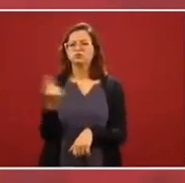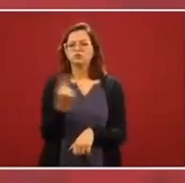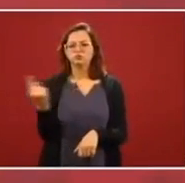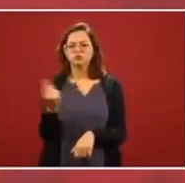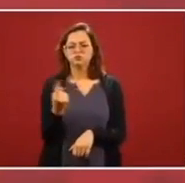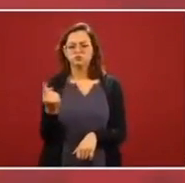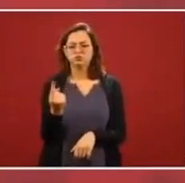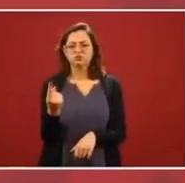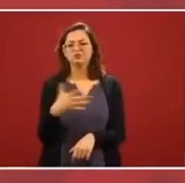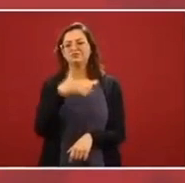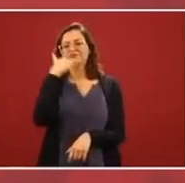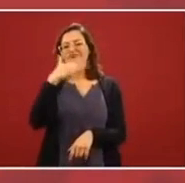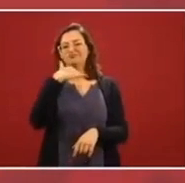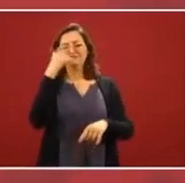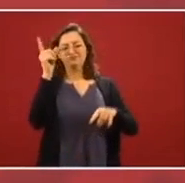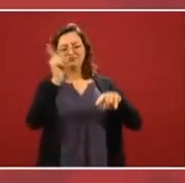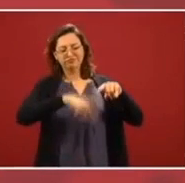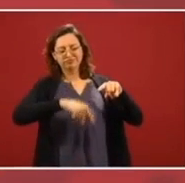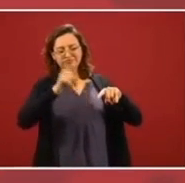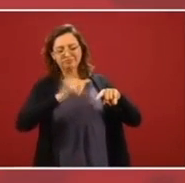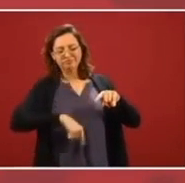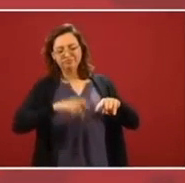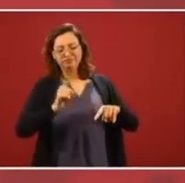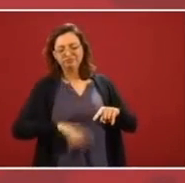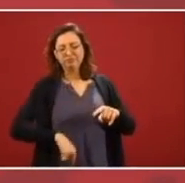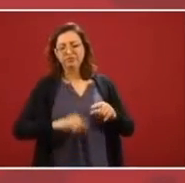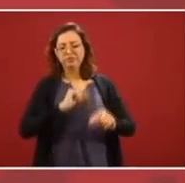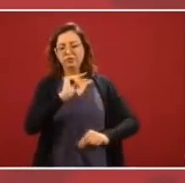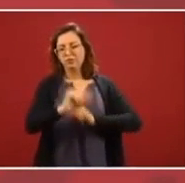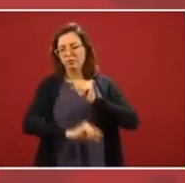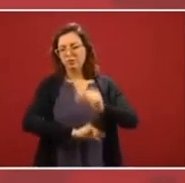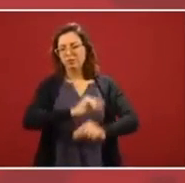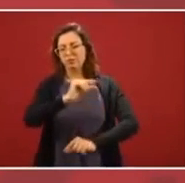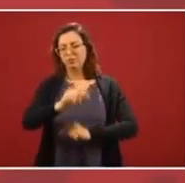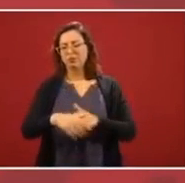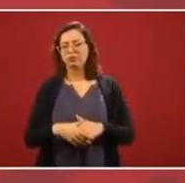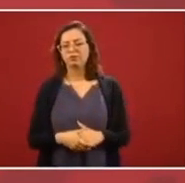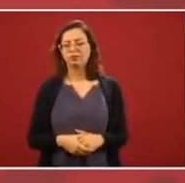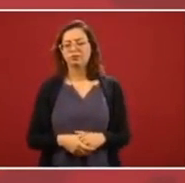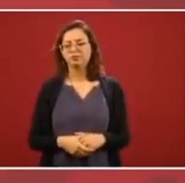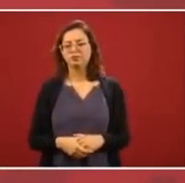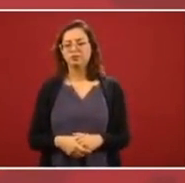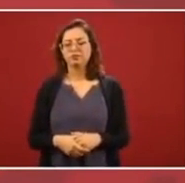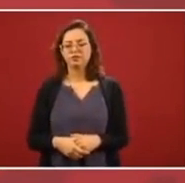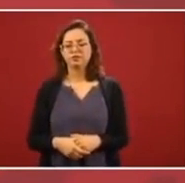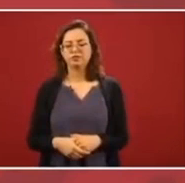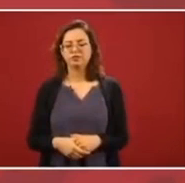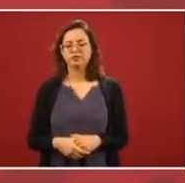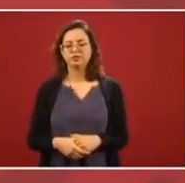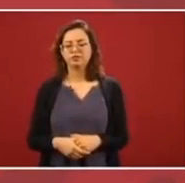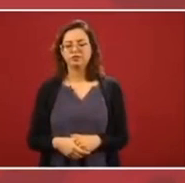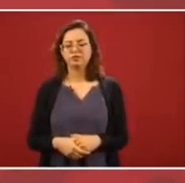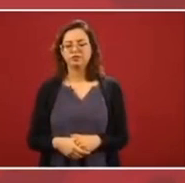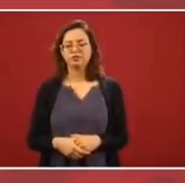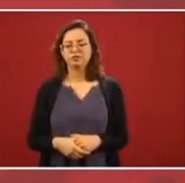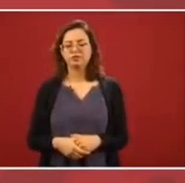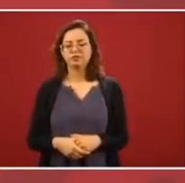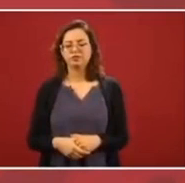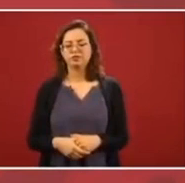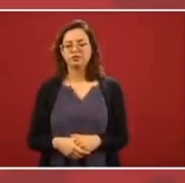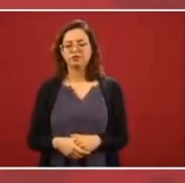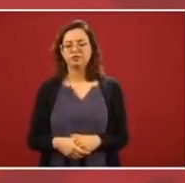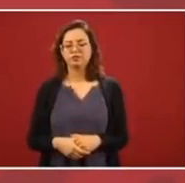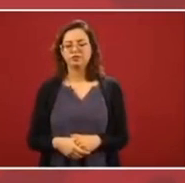está eliminando la corrupción. because we are eliminating corruption. ¿Cómo se expresaba? Pues, So how was